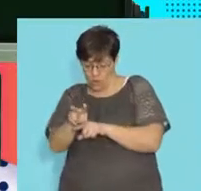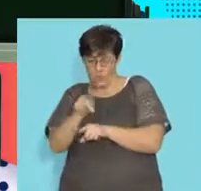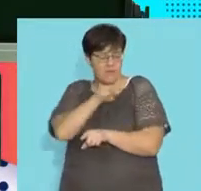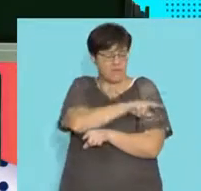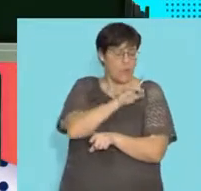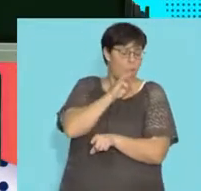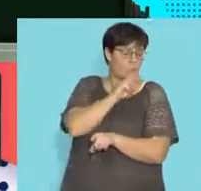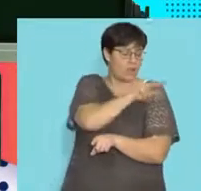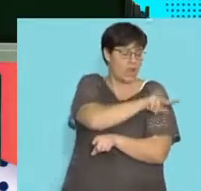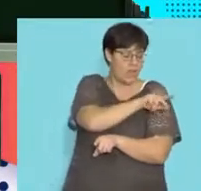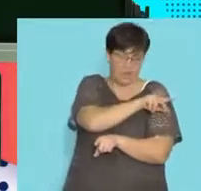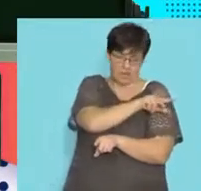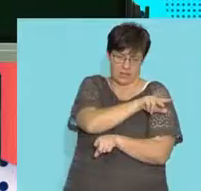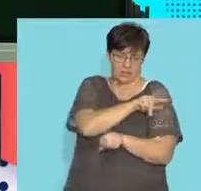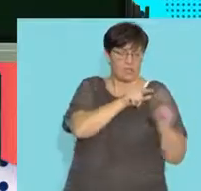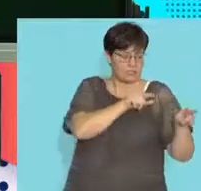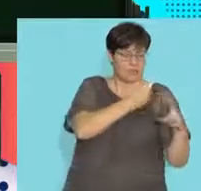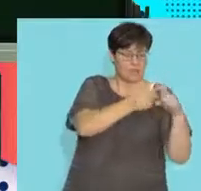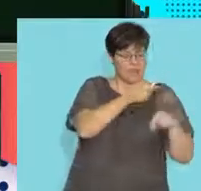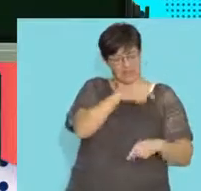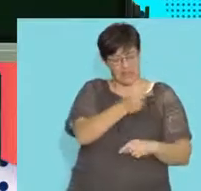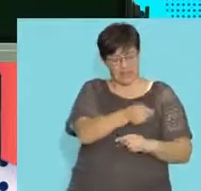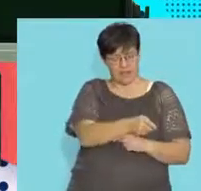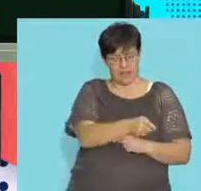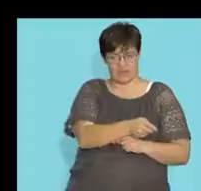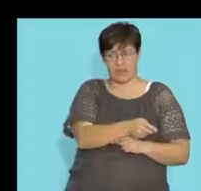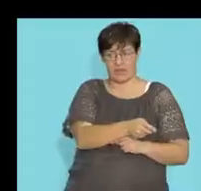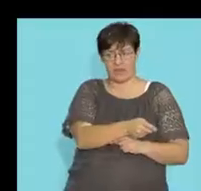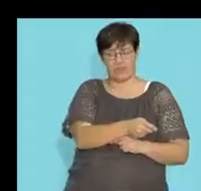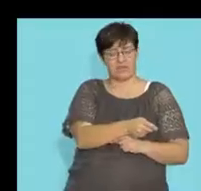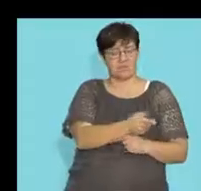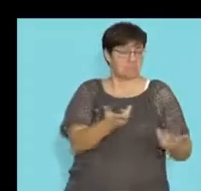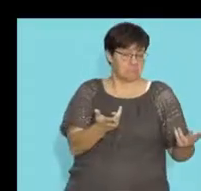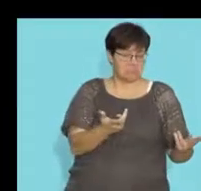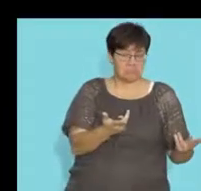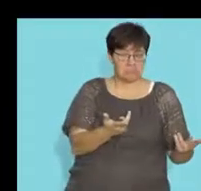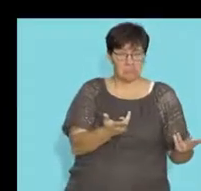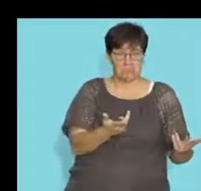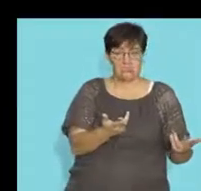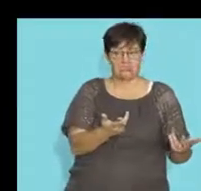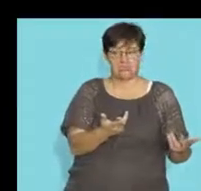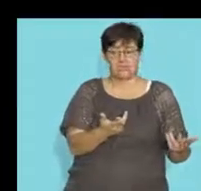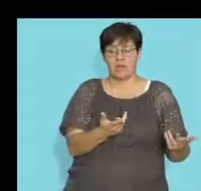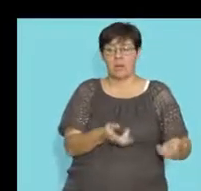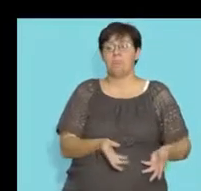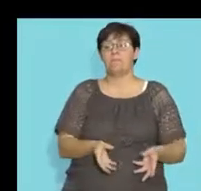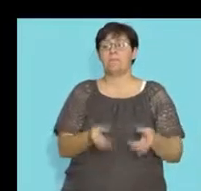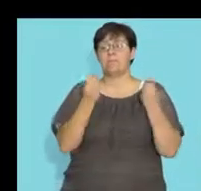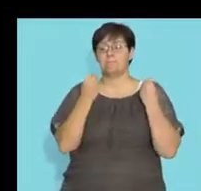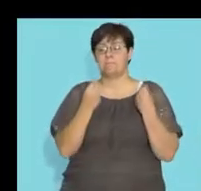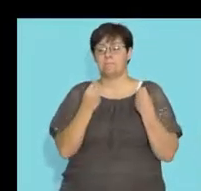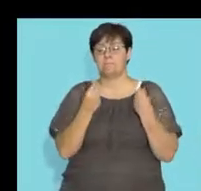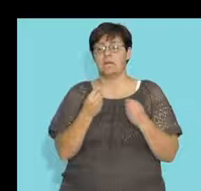waters here, we can actually now say, since the one times the other one is